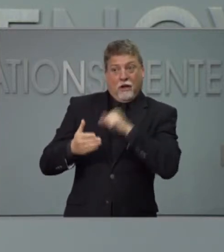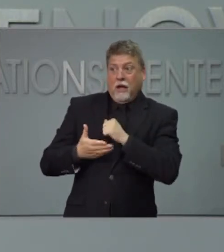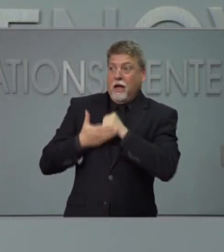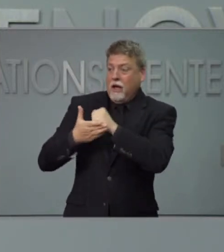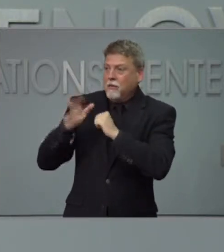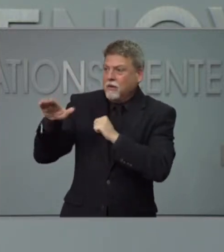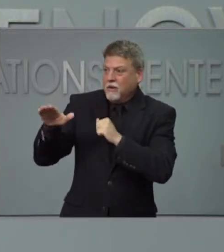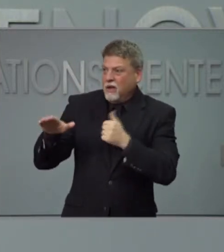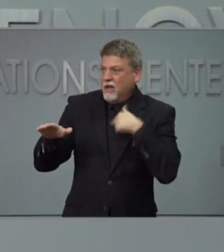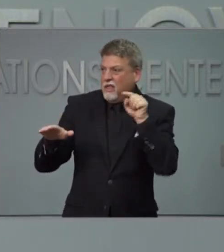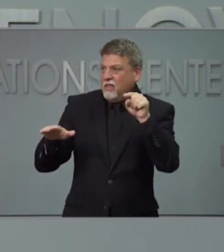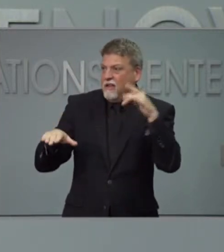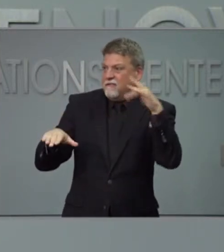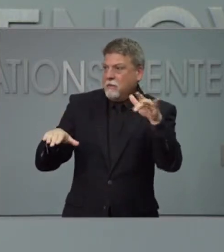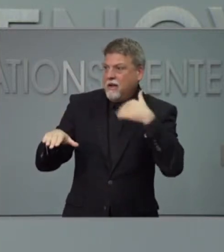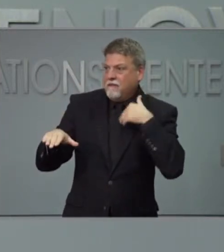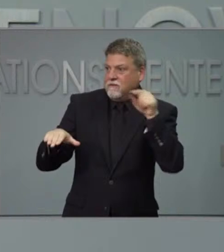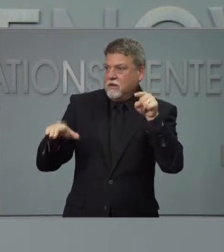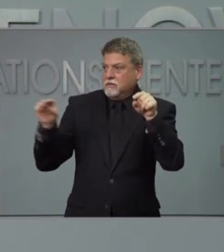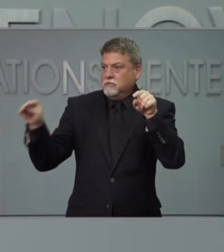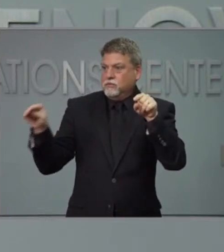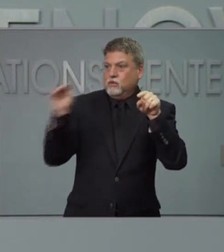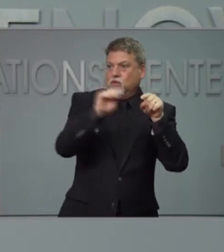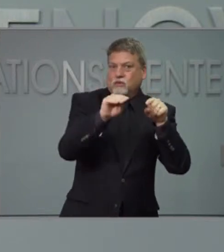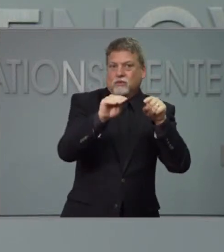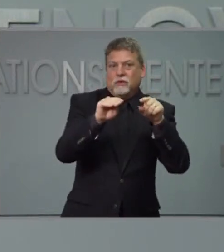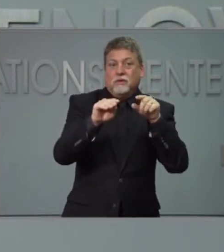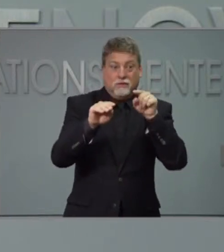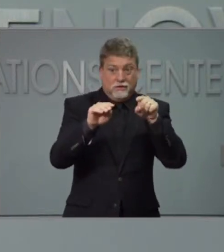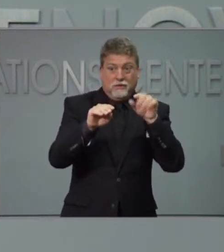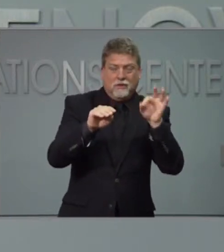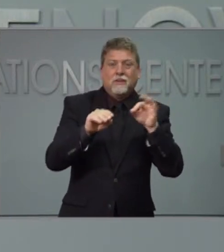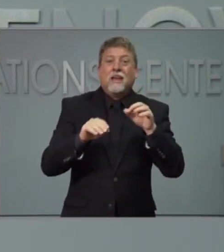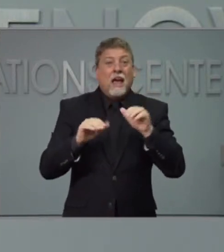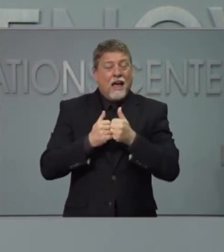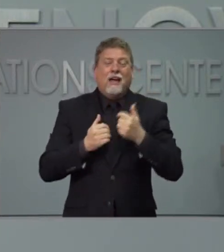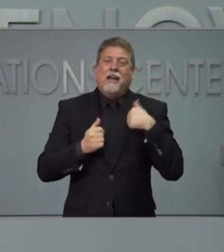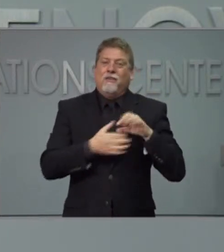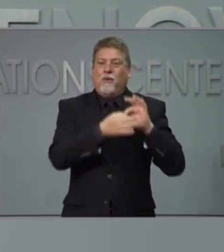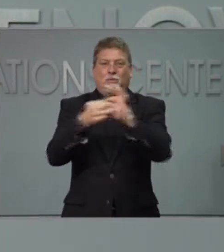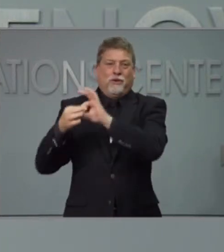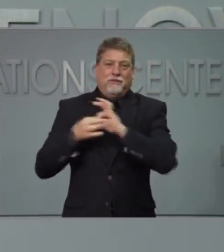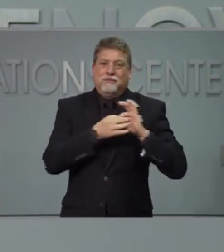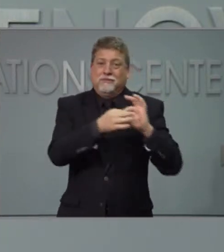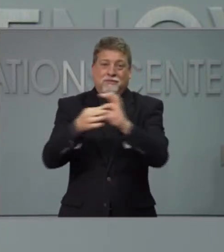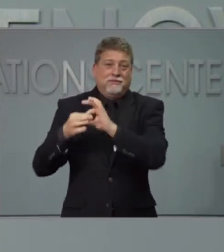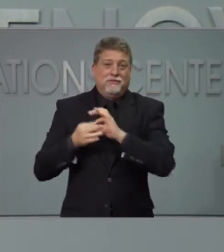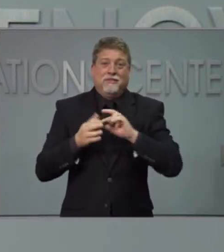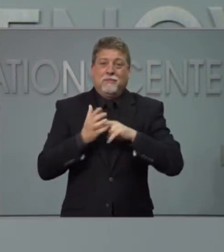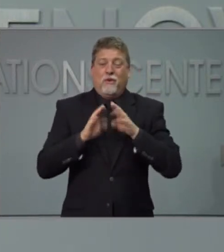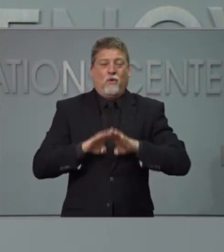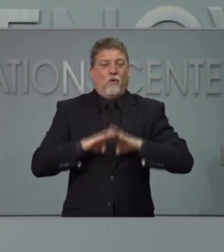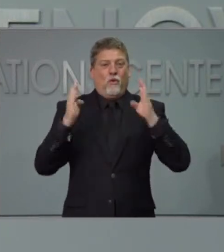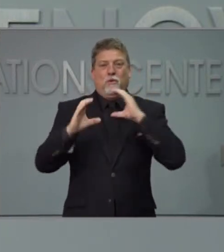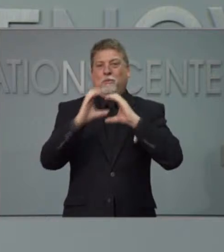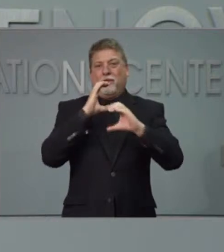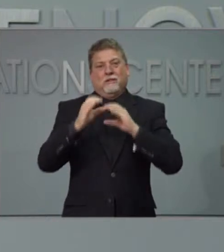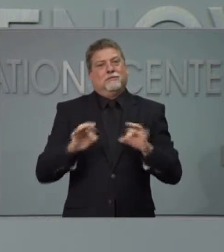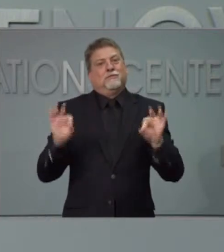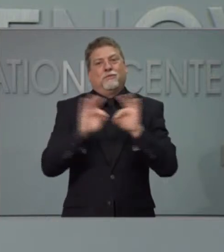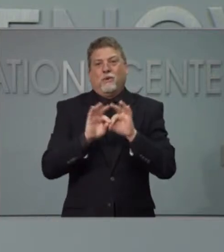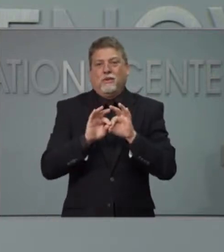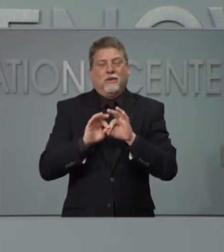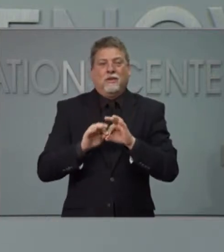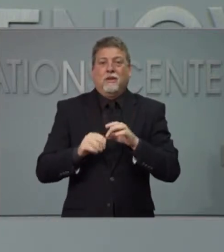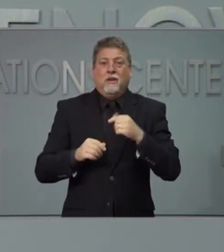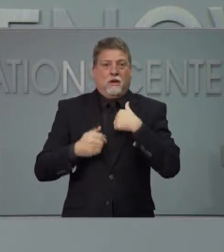and so I think that good transparency and good collaboration across hospitals where they're helping each other out so no one hospital gets